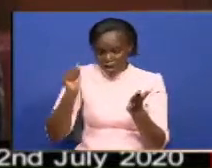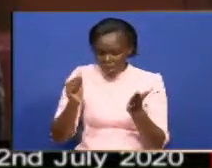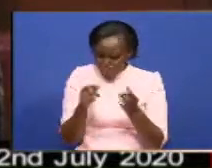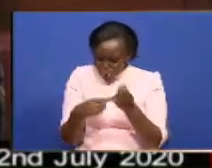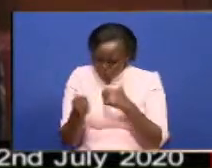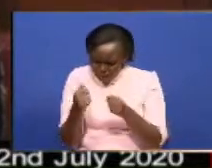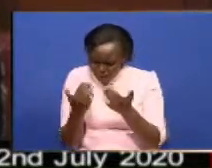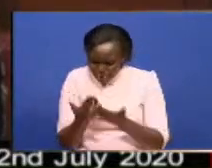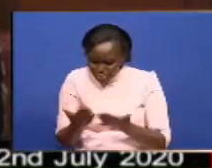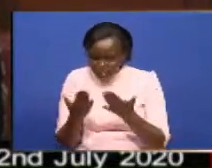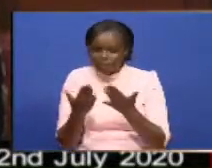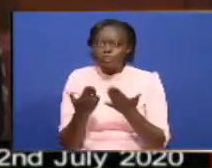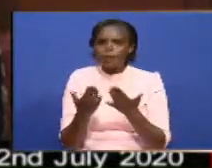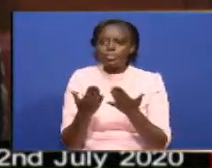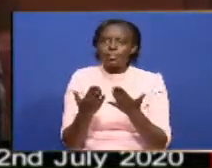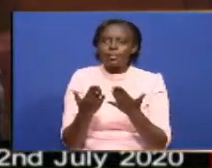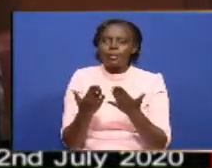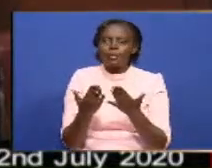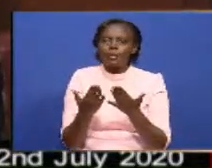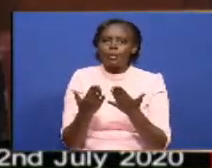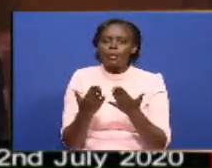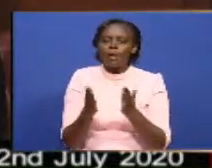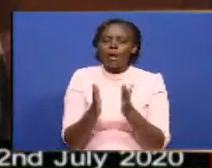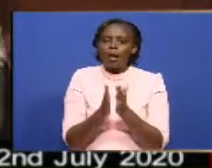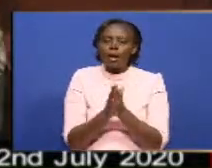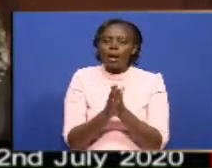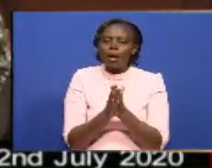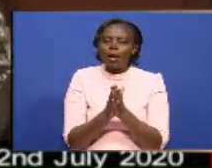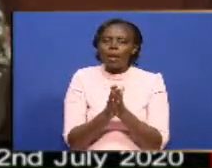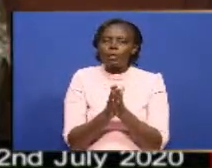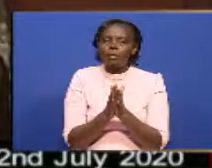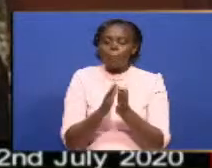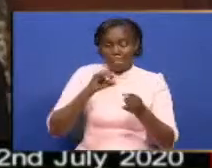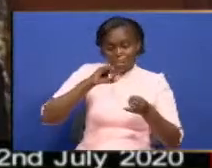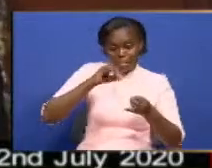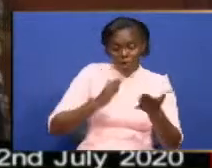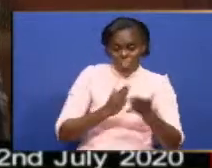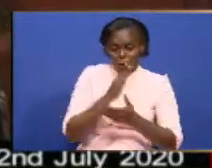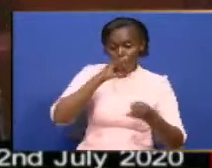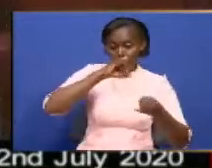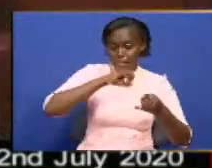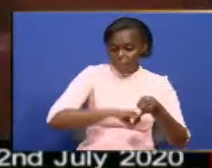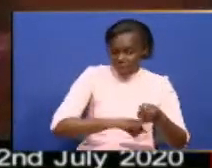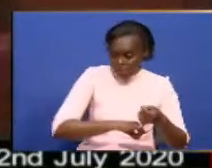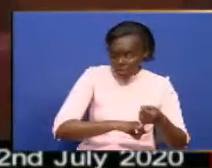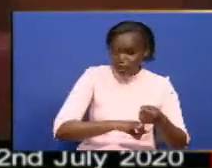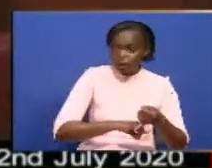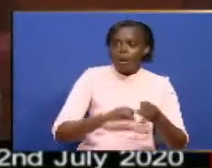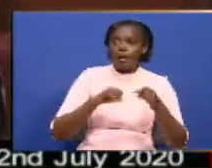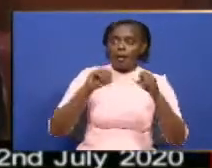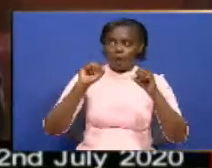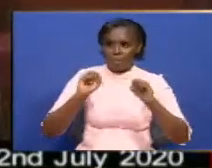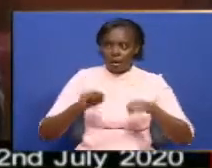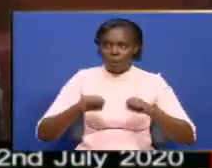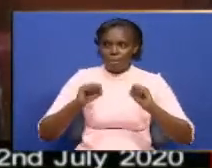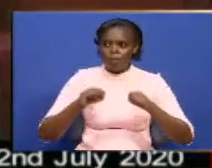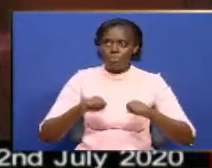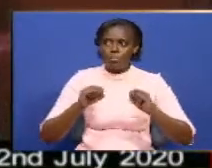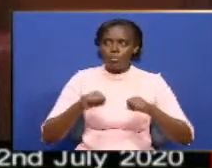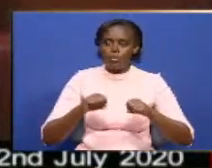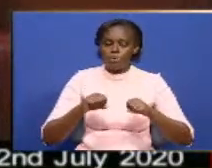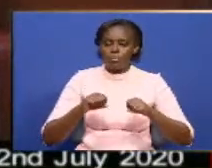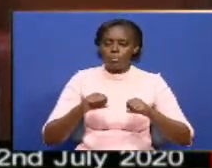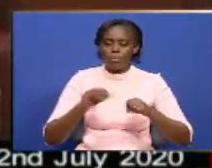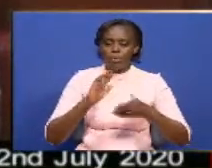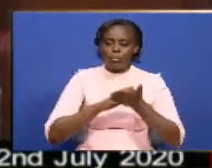purchase, and through like marriage, you find one is able to be a